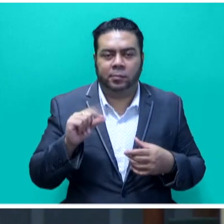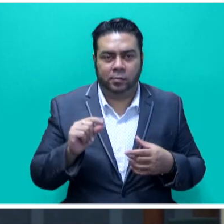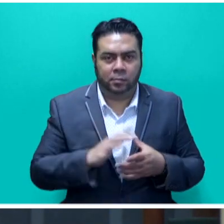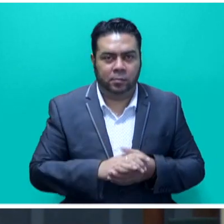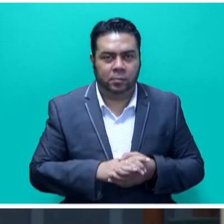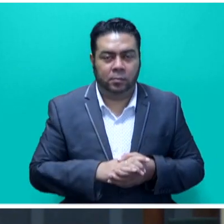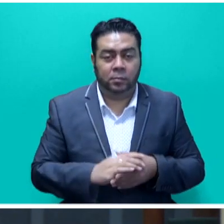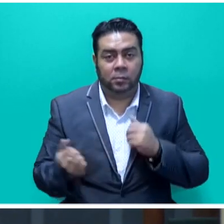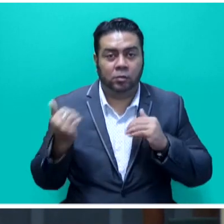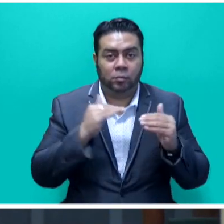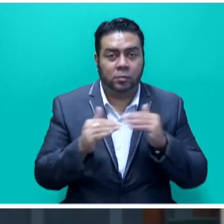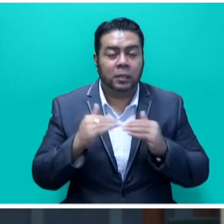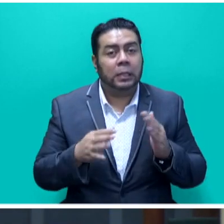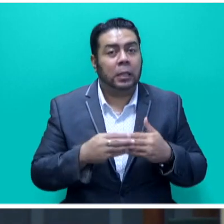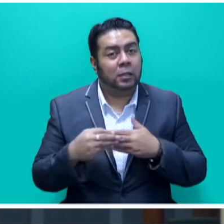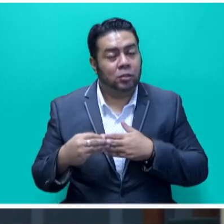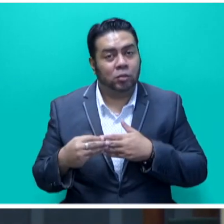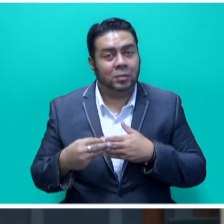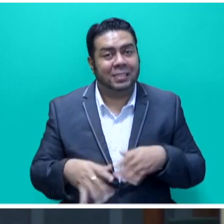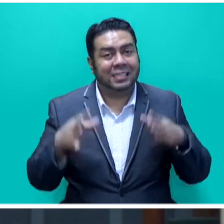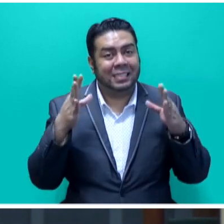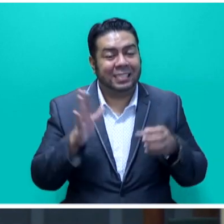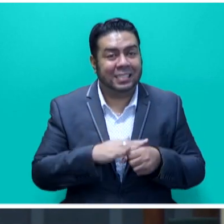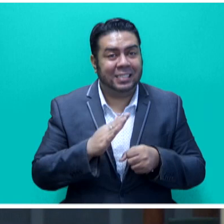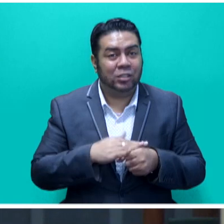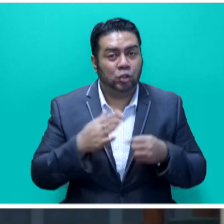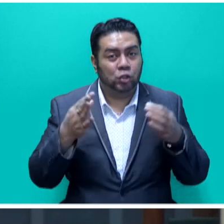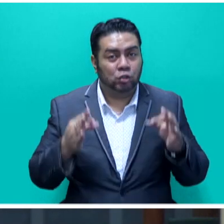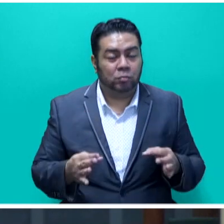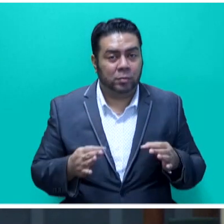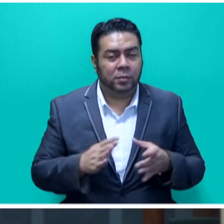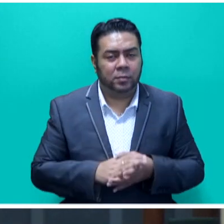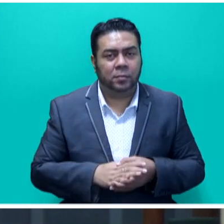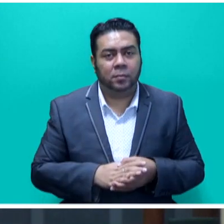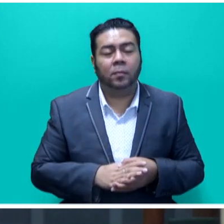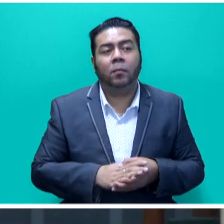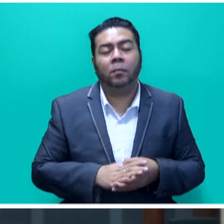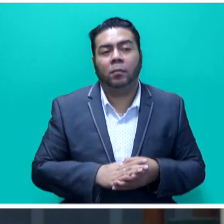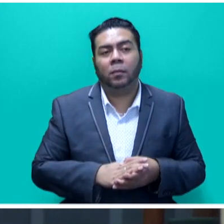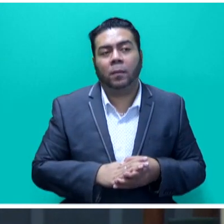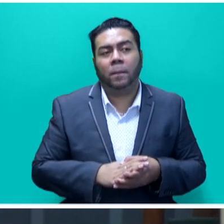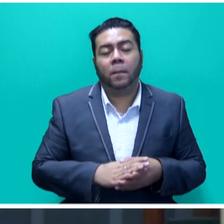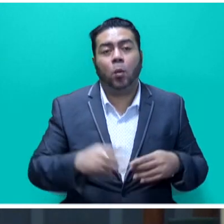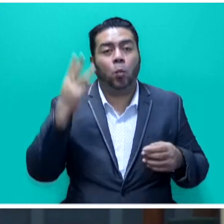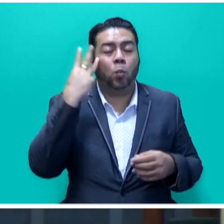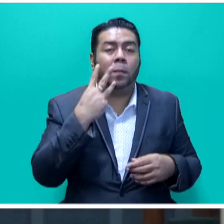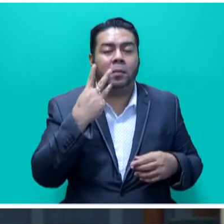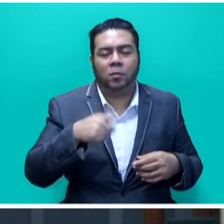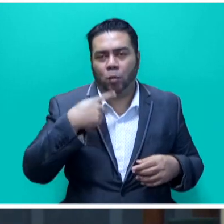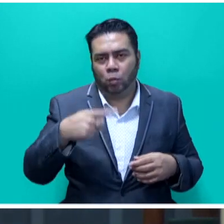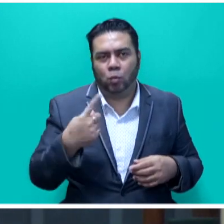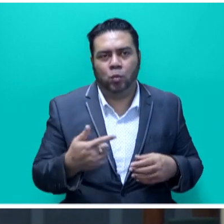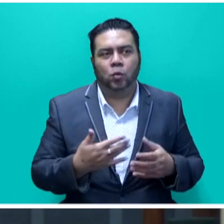and gender parity in leadership and decision-making are increasingly recognized in all spheres, women continue to